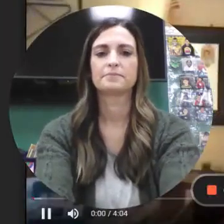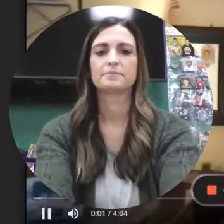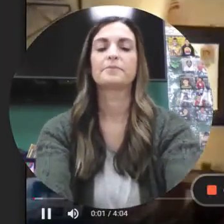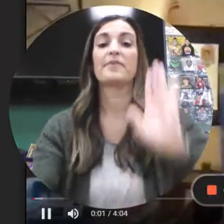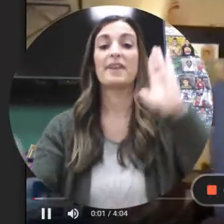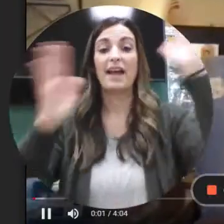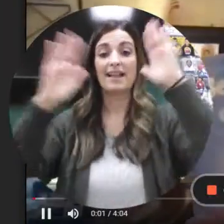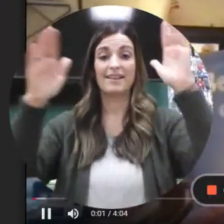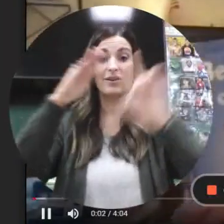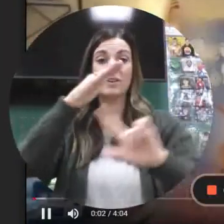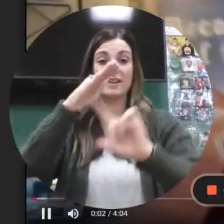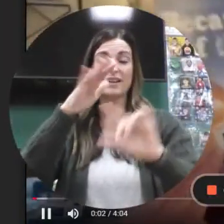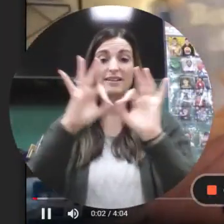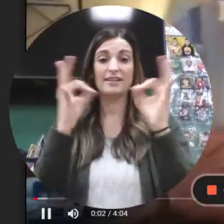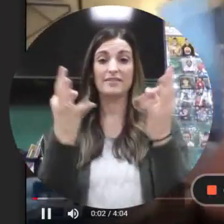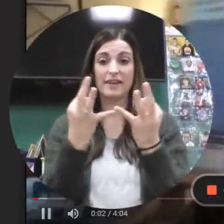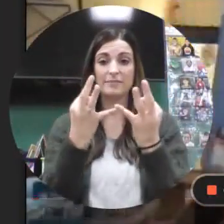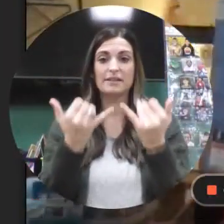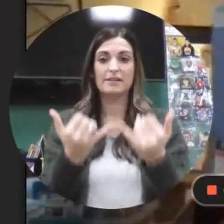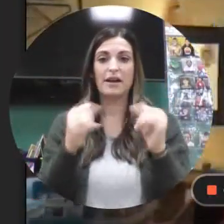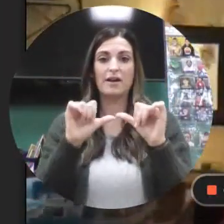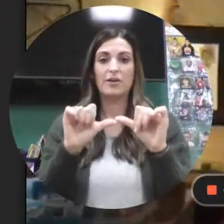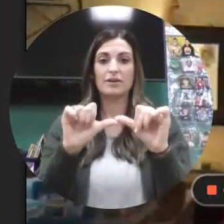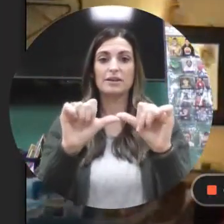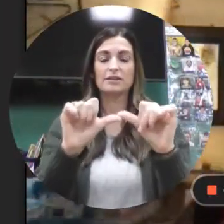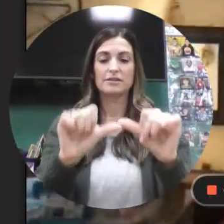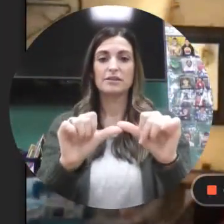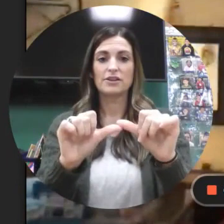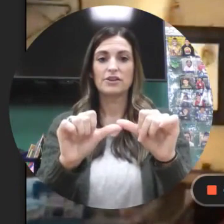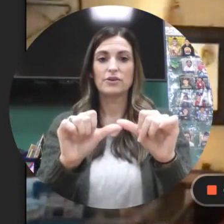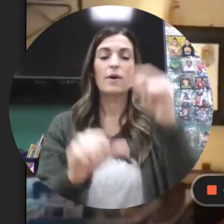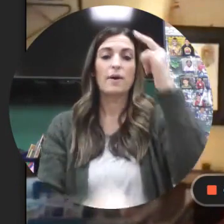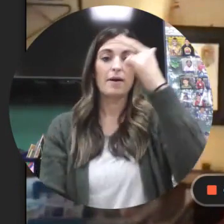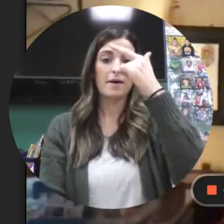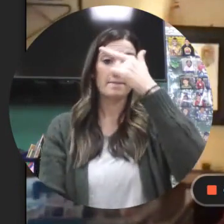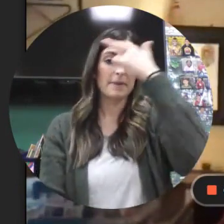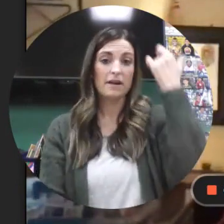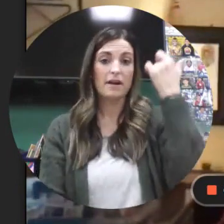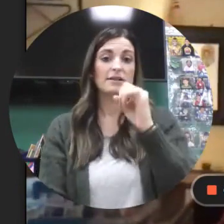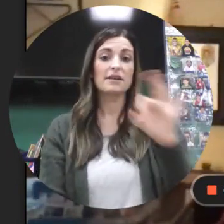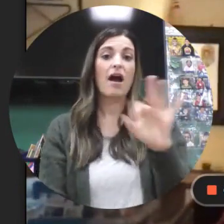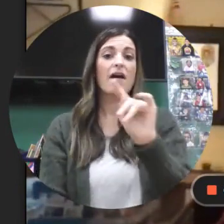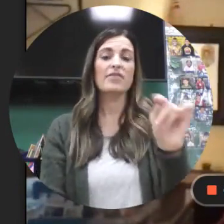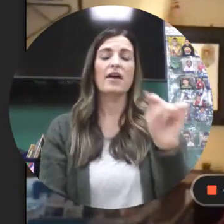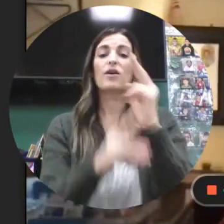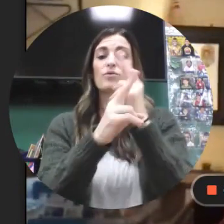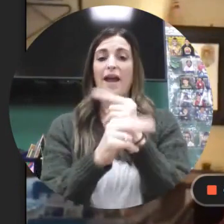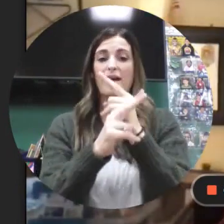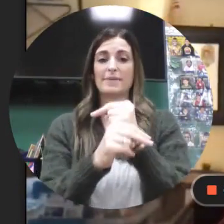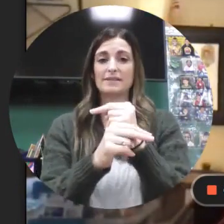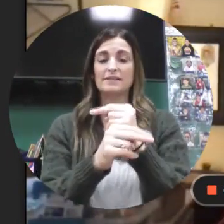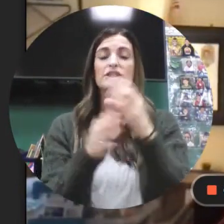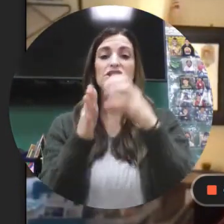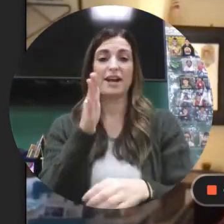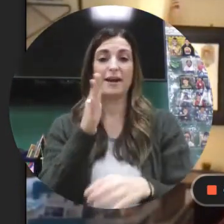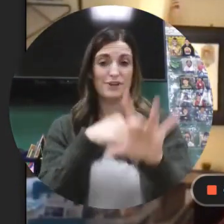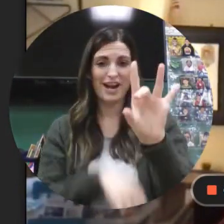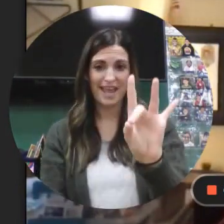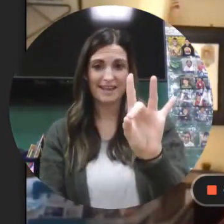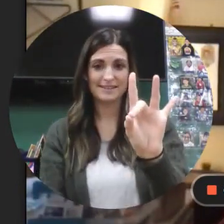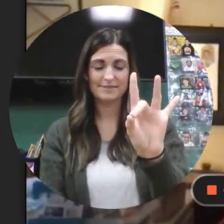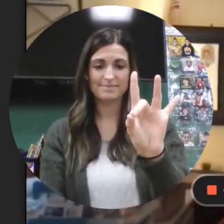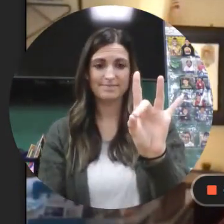Langlade families. We are going to continue our reading of Because of the Rabbit by Cynthia Lord. We are on chapter 8. Some